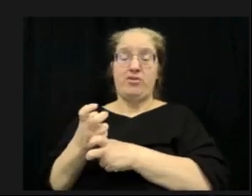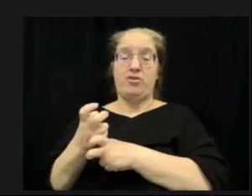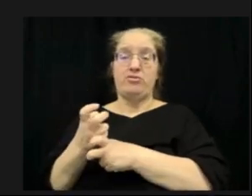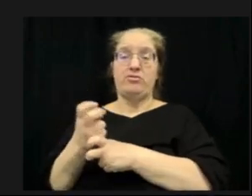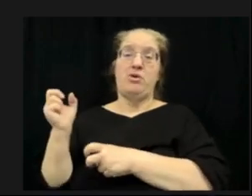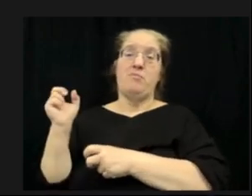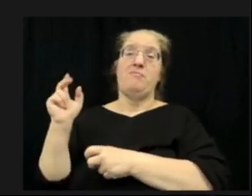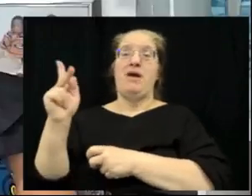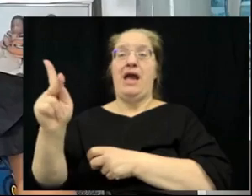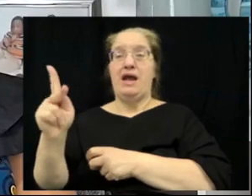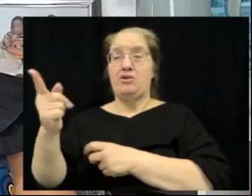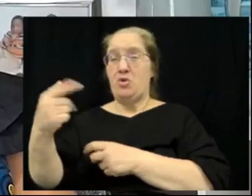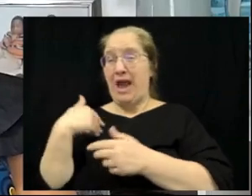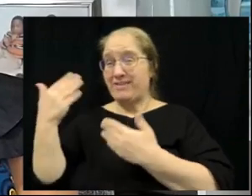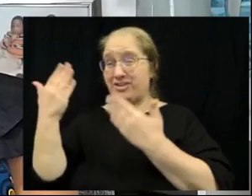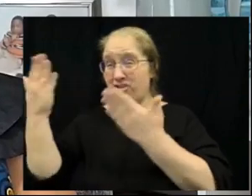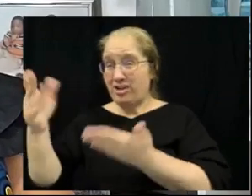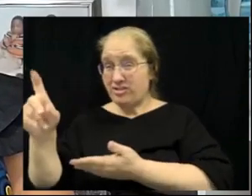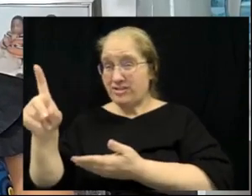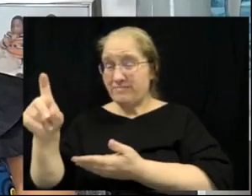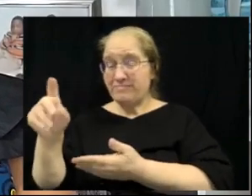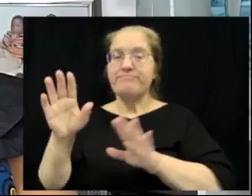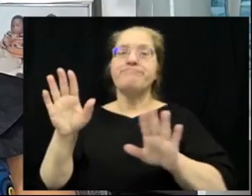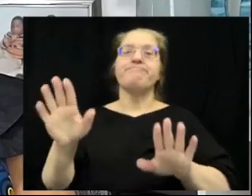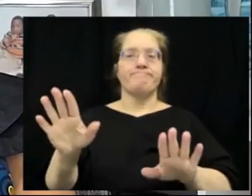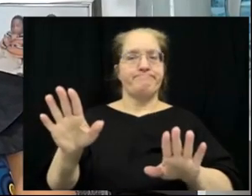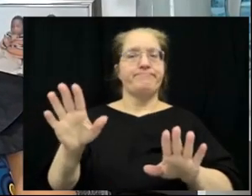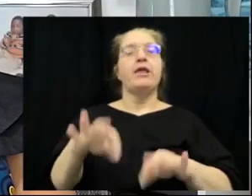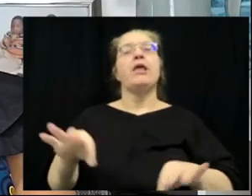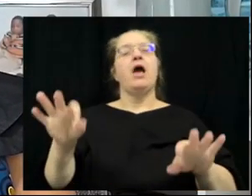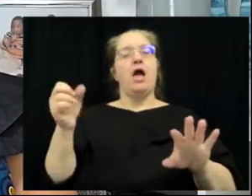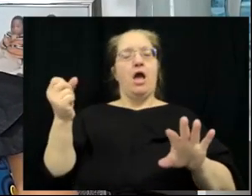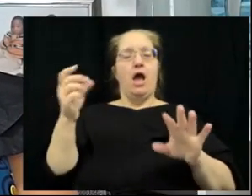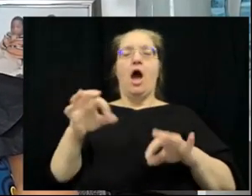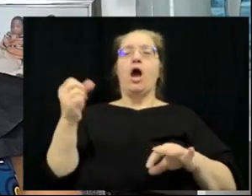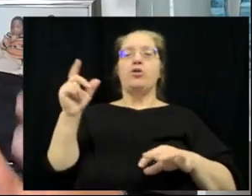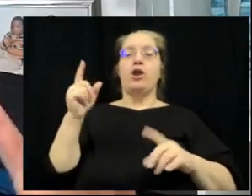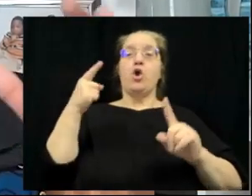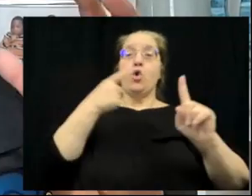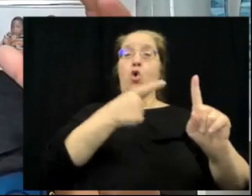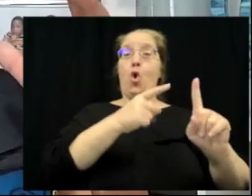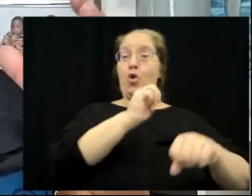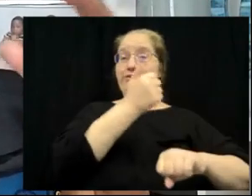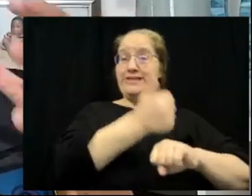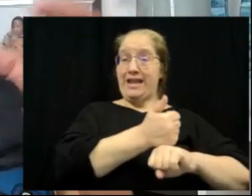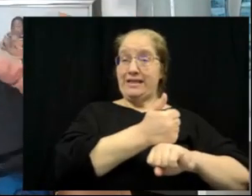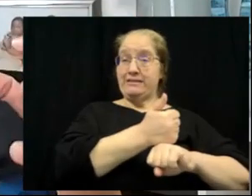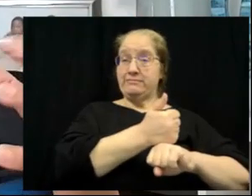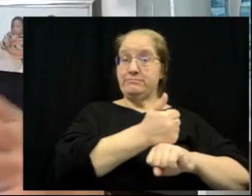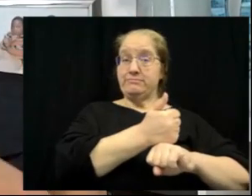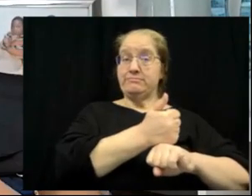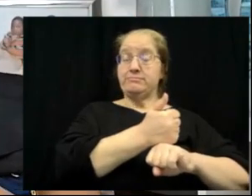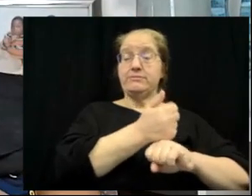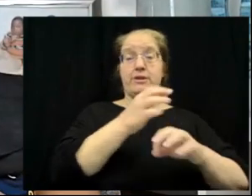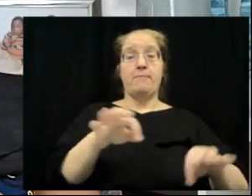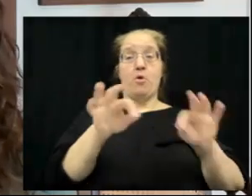any suggestions? Yes, this is really where goal setting happens, and whatever the cushiness